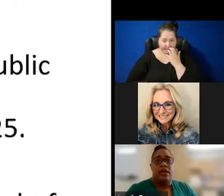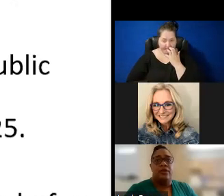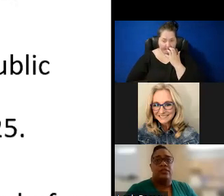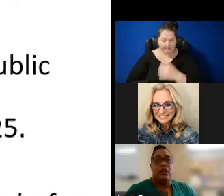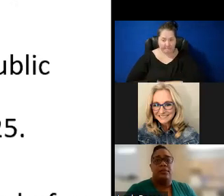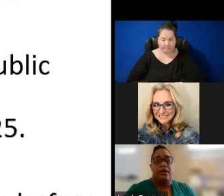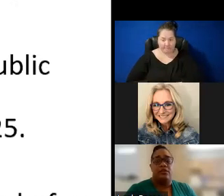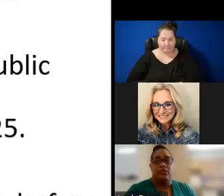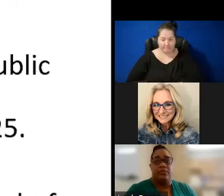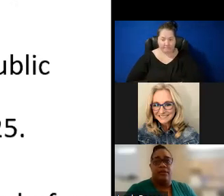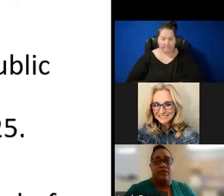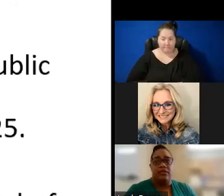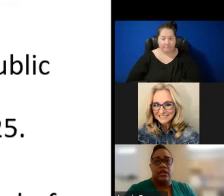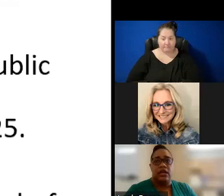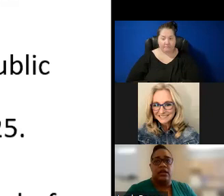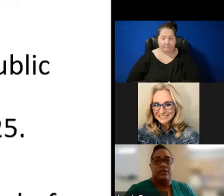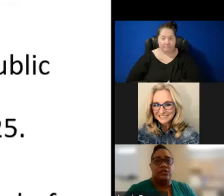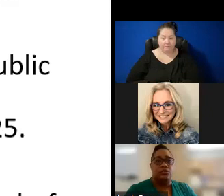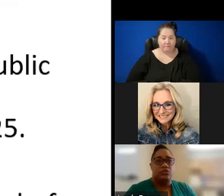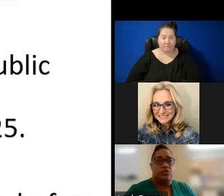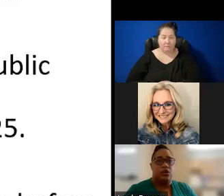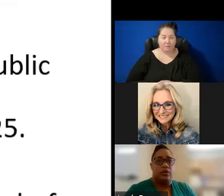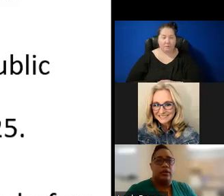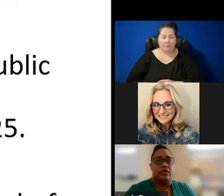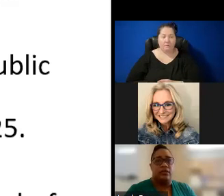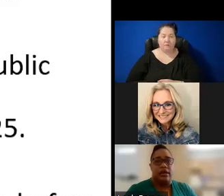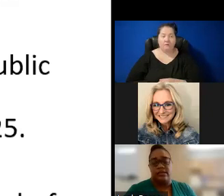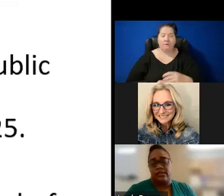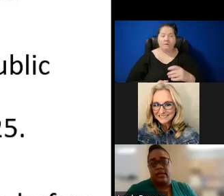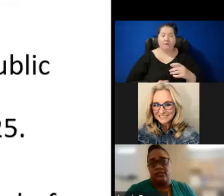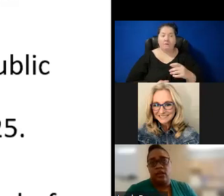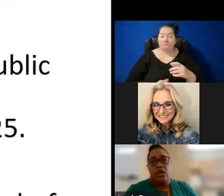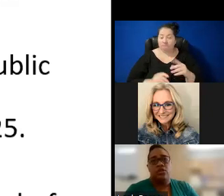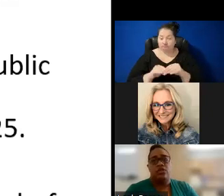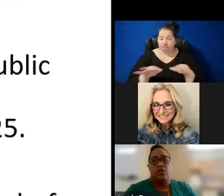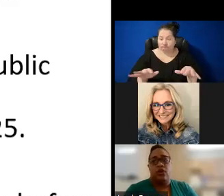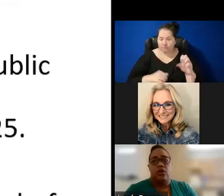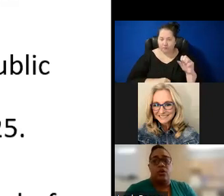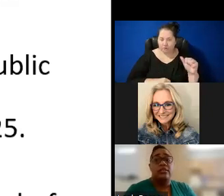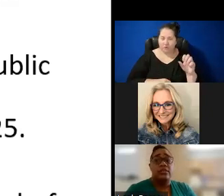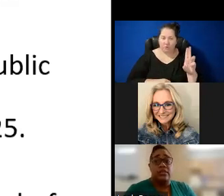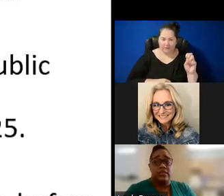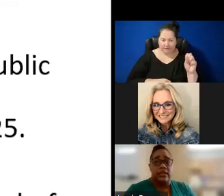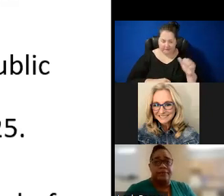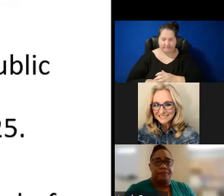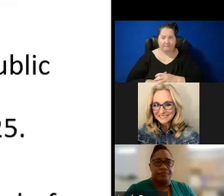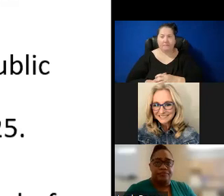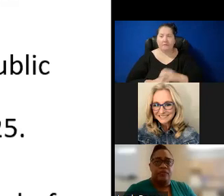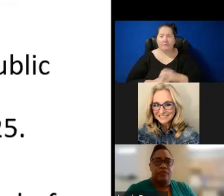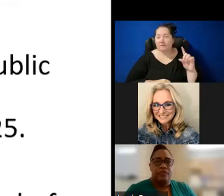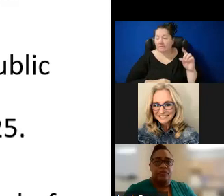So now I want to talk about the prevalence of sexual assault in the United States. So according to the